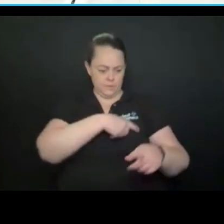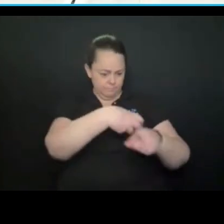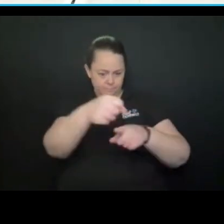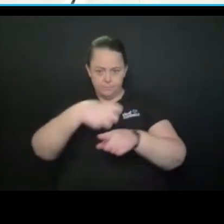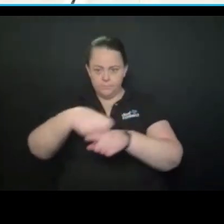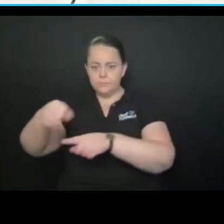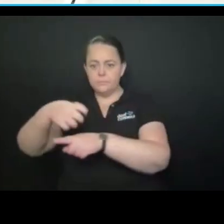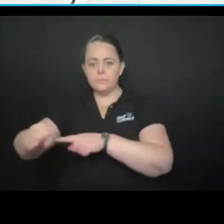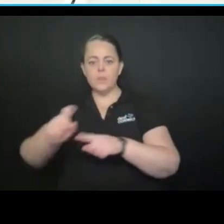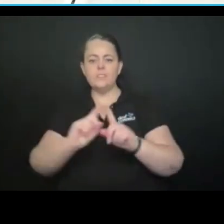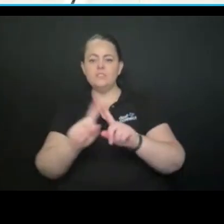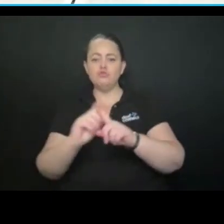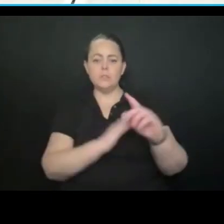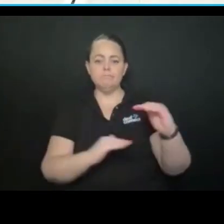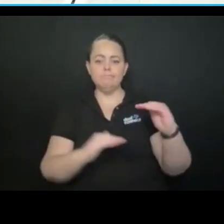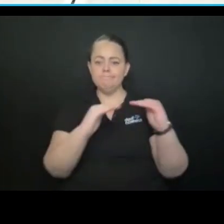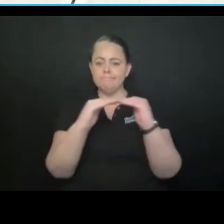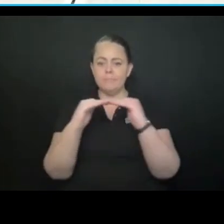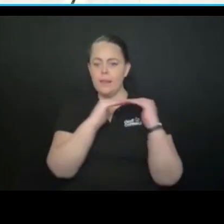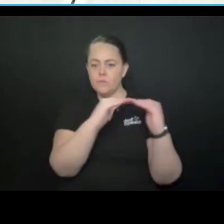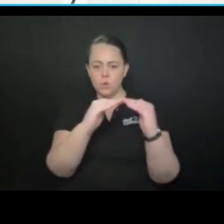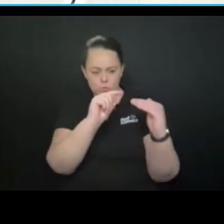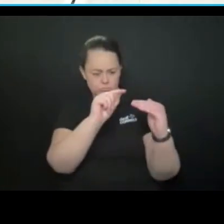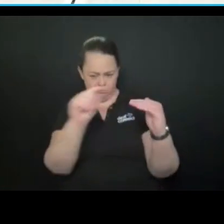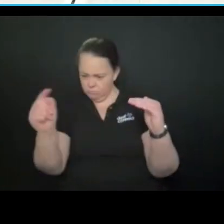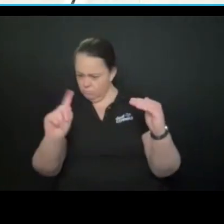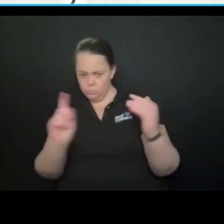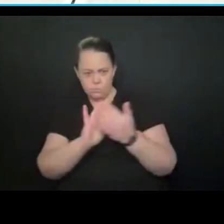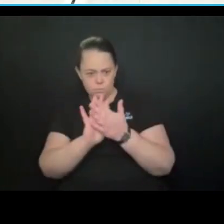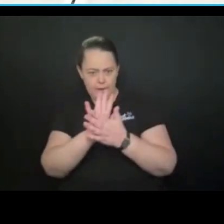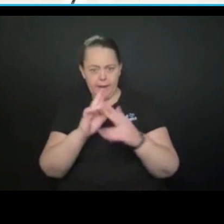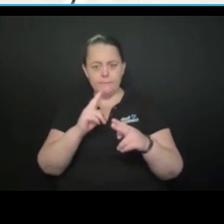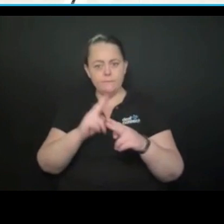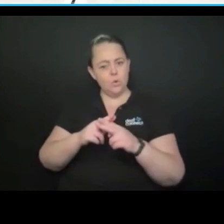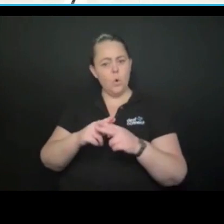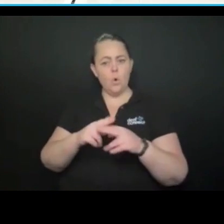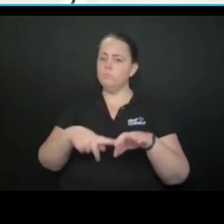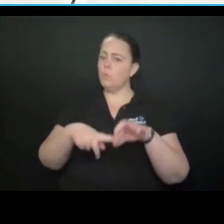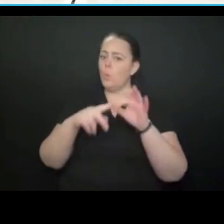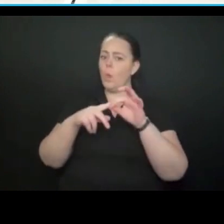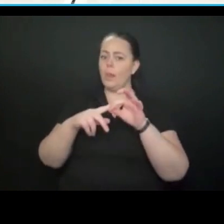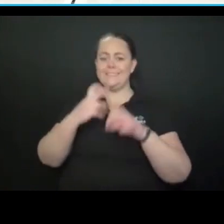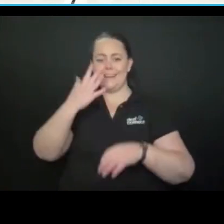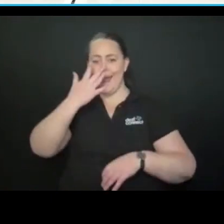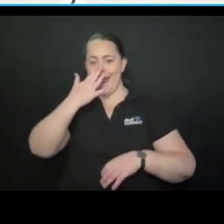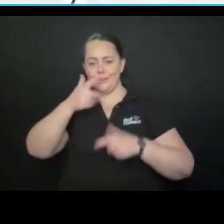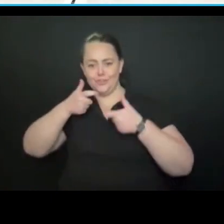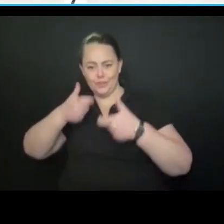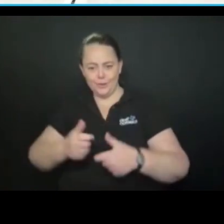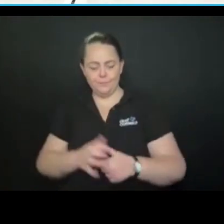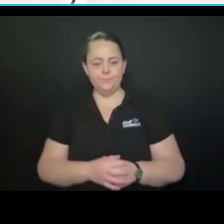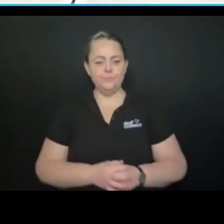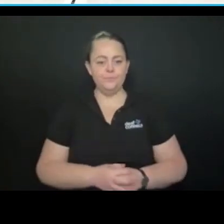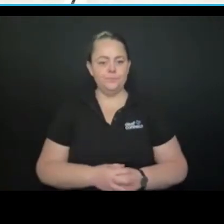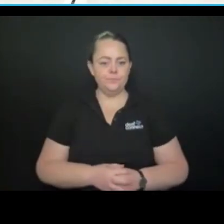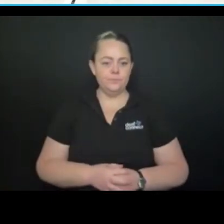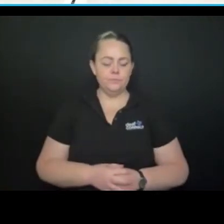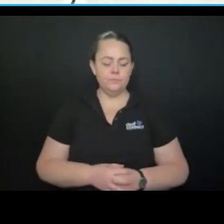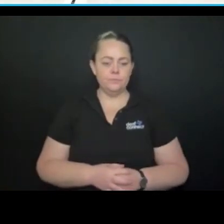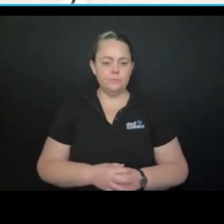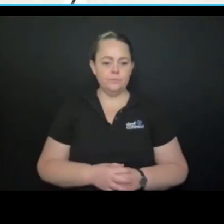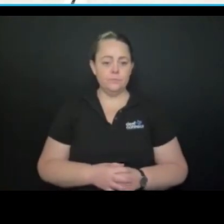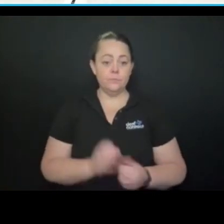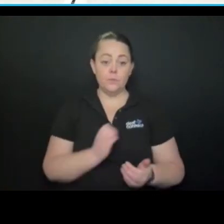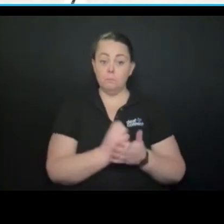in residential aged care. The objectives of the QI program, and this is really important, first and foremost, it's about